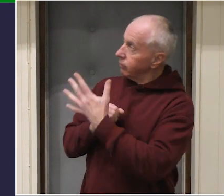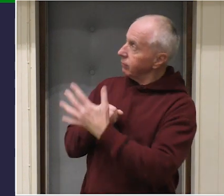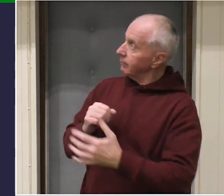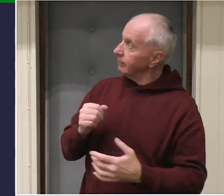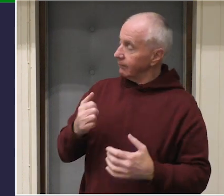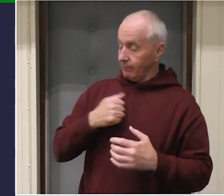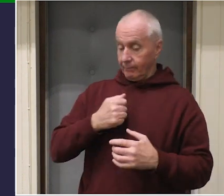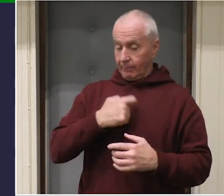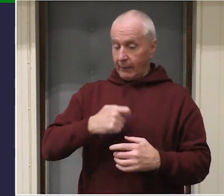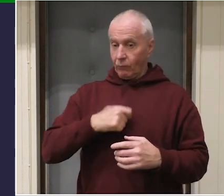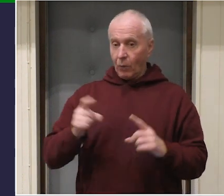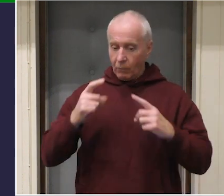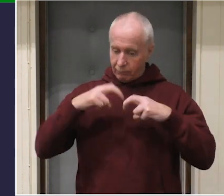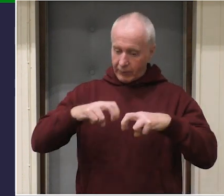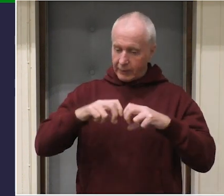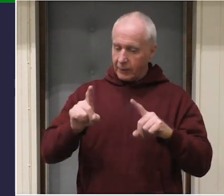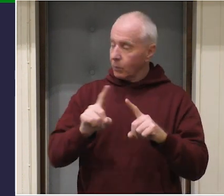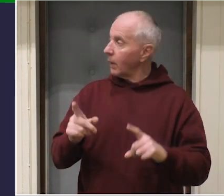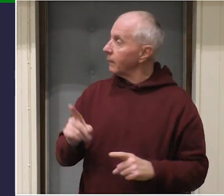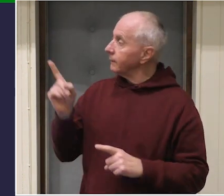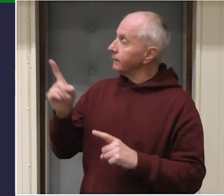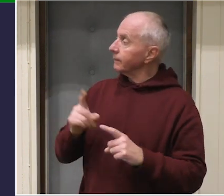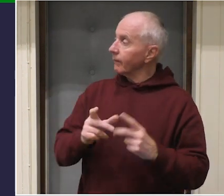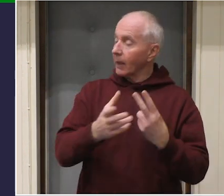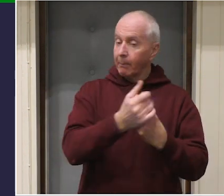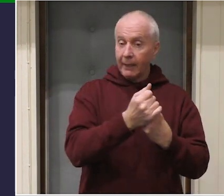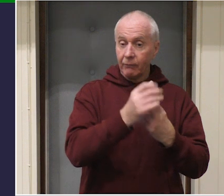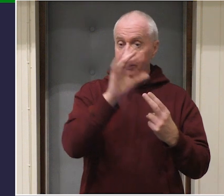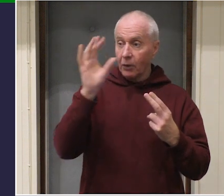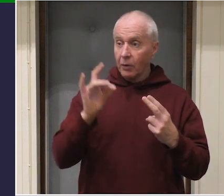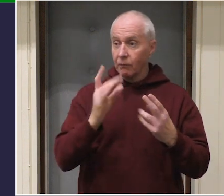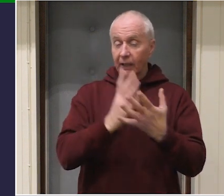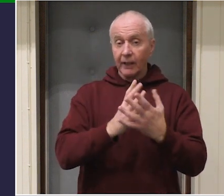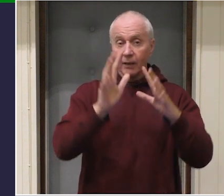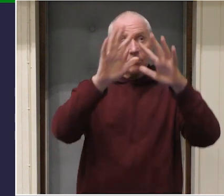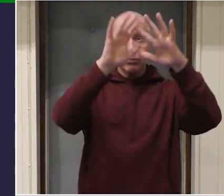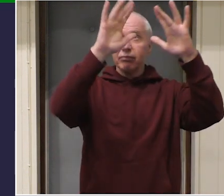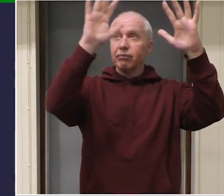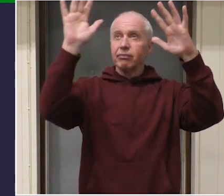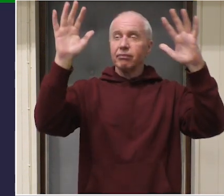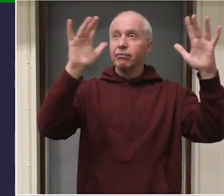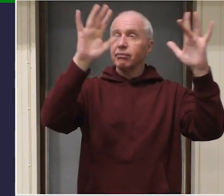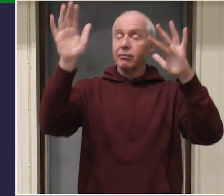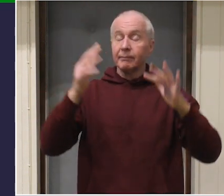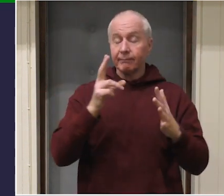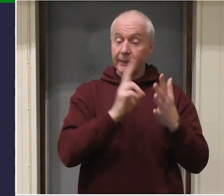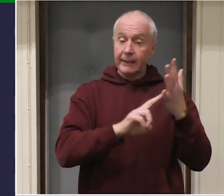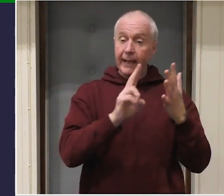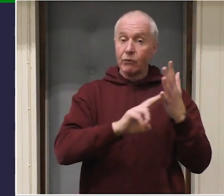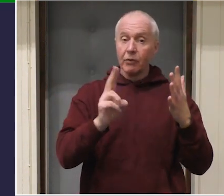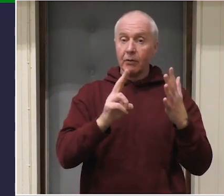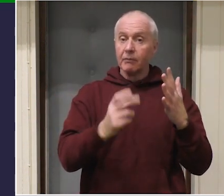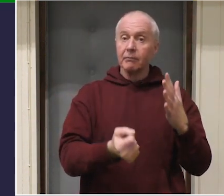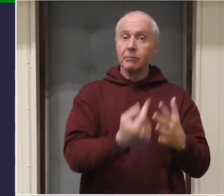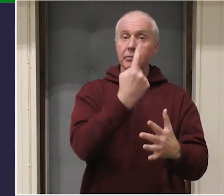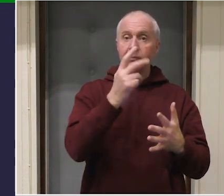So, the first point is that binary stars are all over, and that's because they are a natural outcome of the